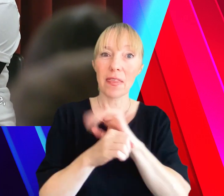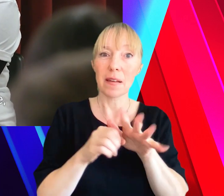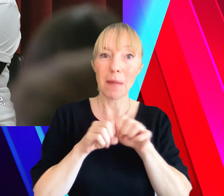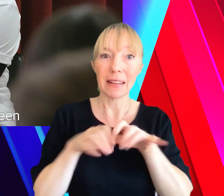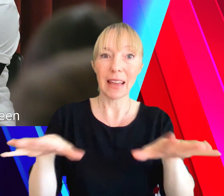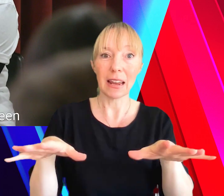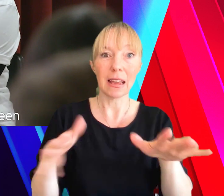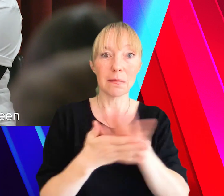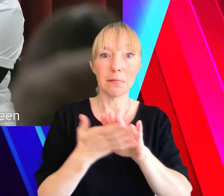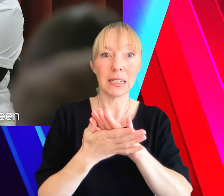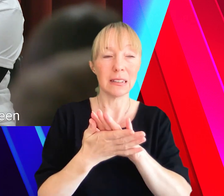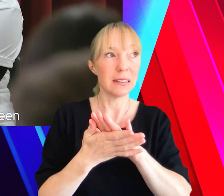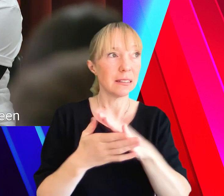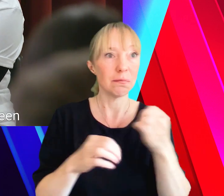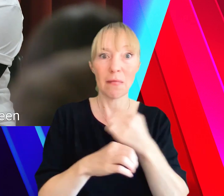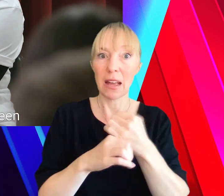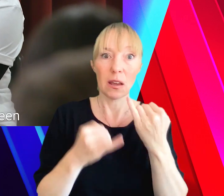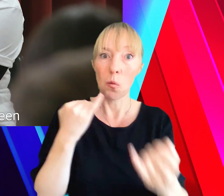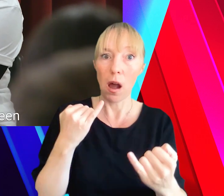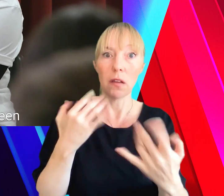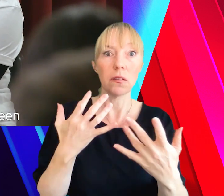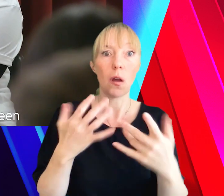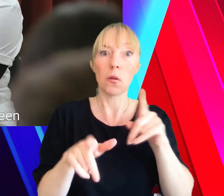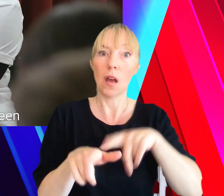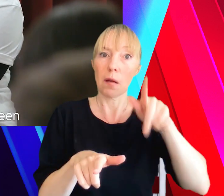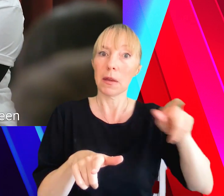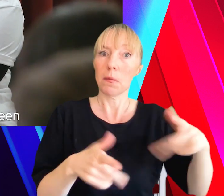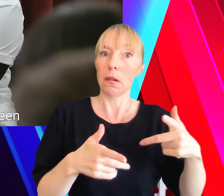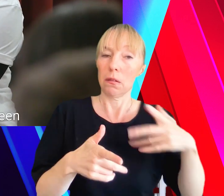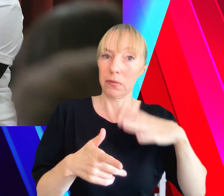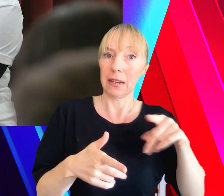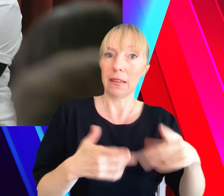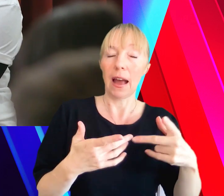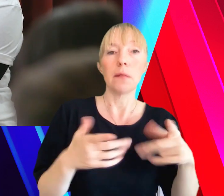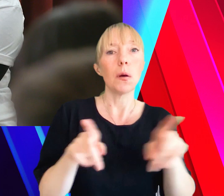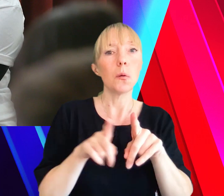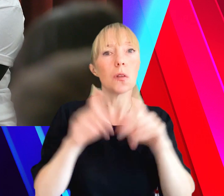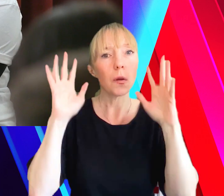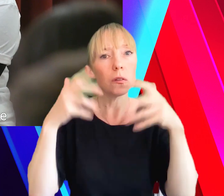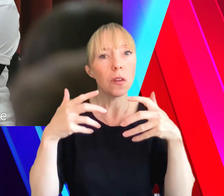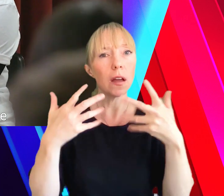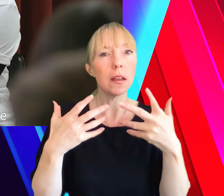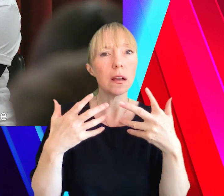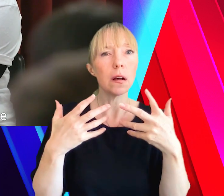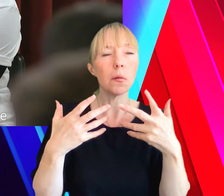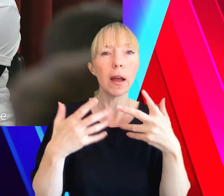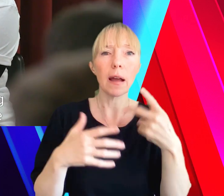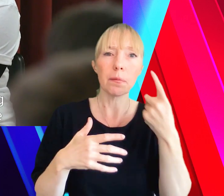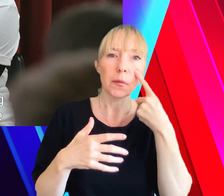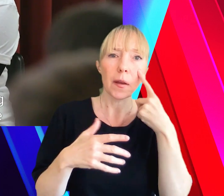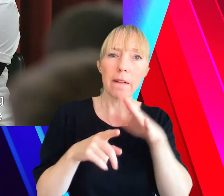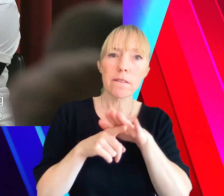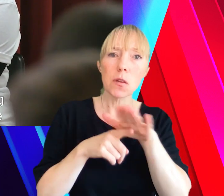with online and the pandemic really exacerbating everything that we've seen with young people having that space. But it's also really concerning because